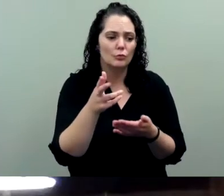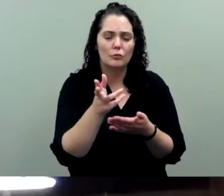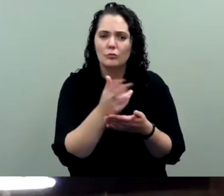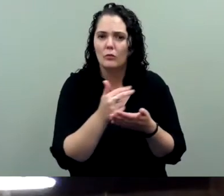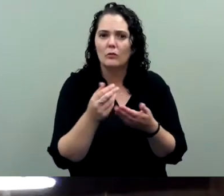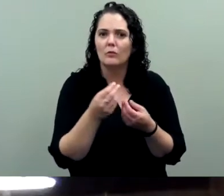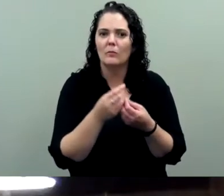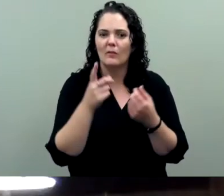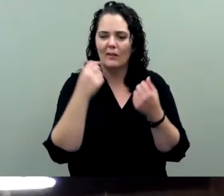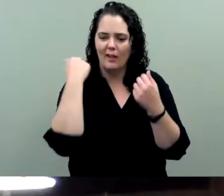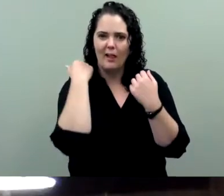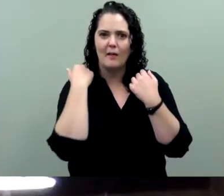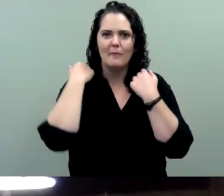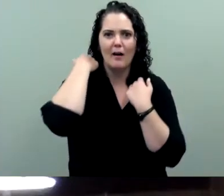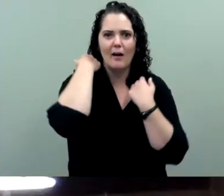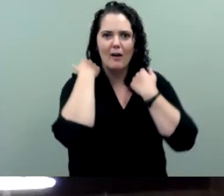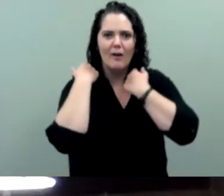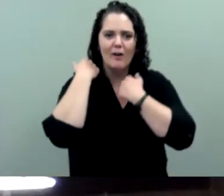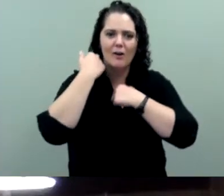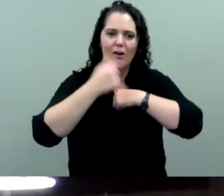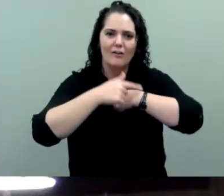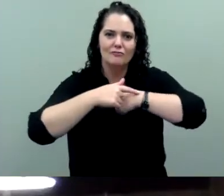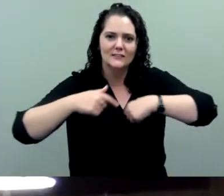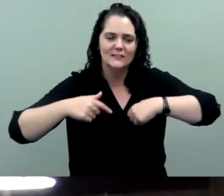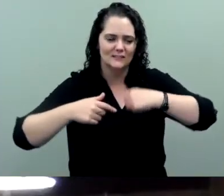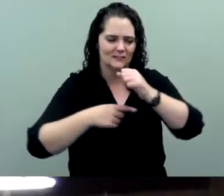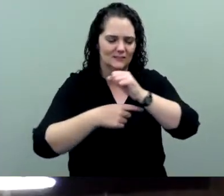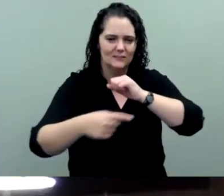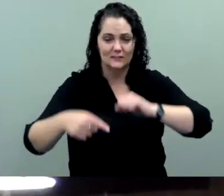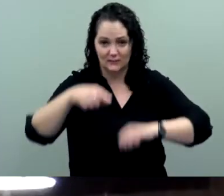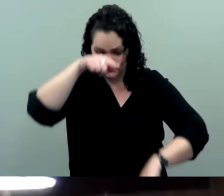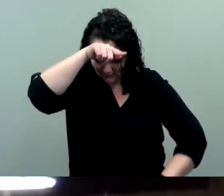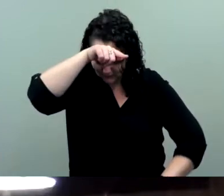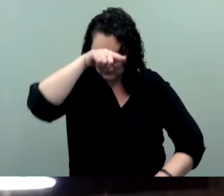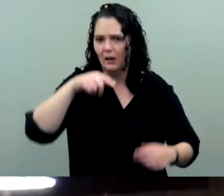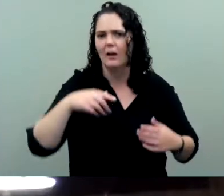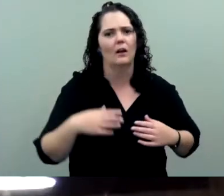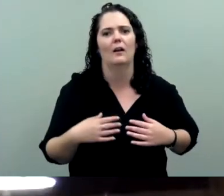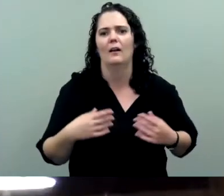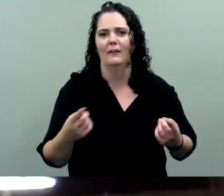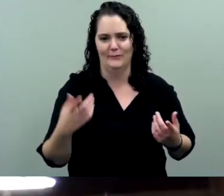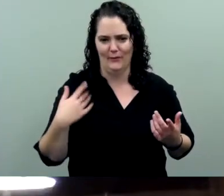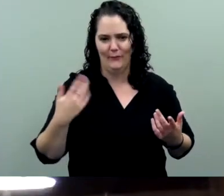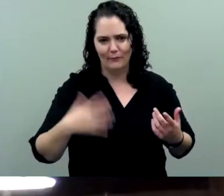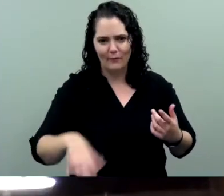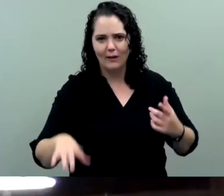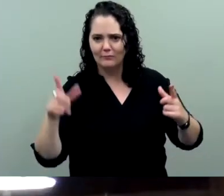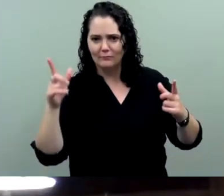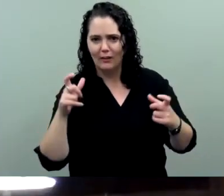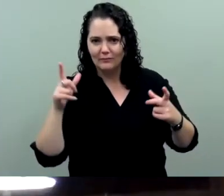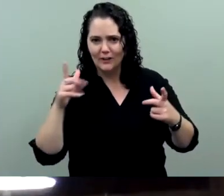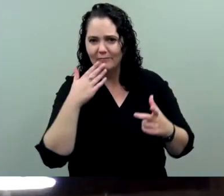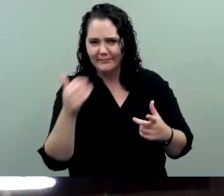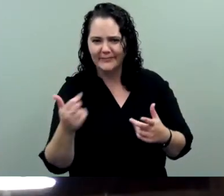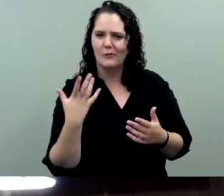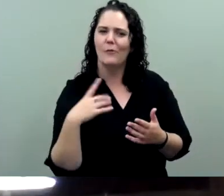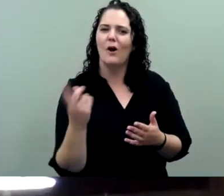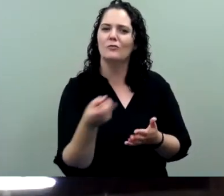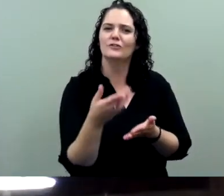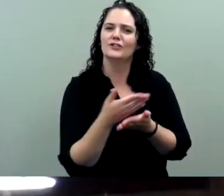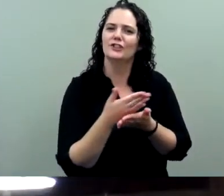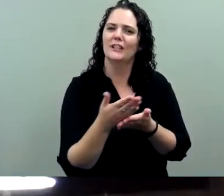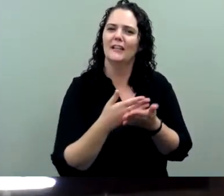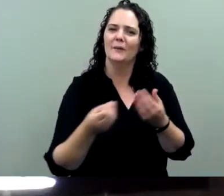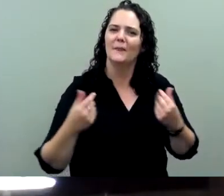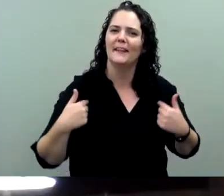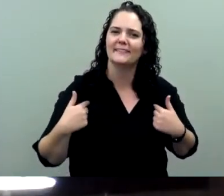your feet, with your elbows, with it tied onto your head, we want to see it. And we want you to share those things with us. This